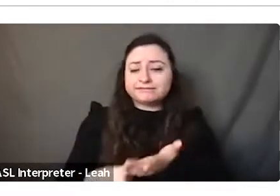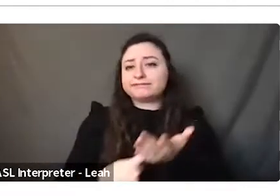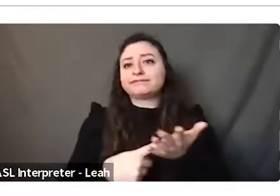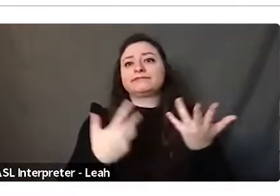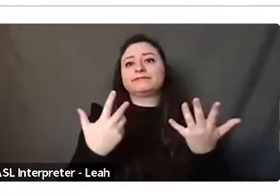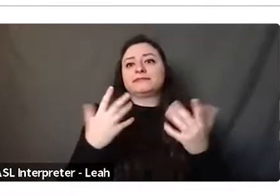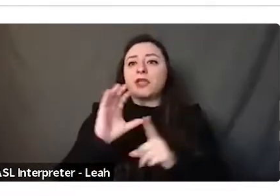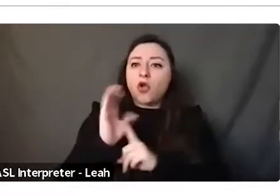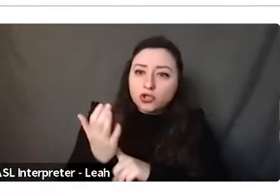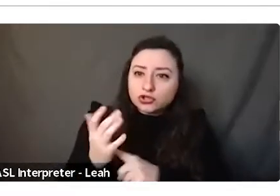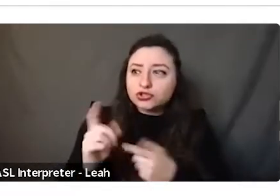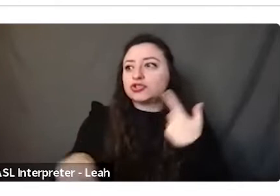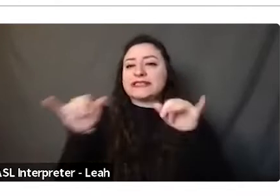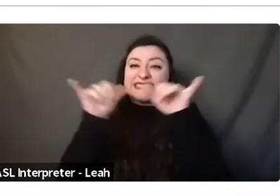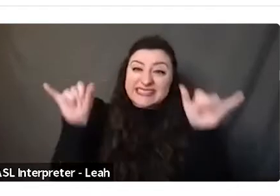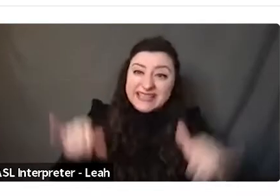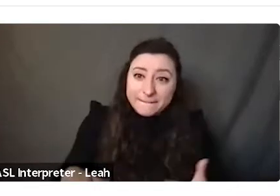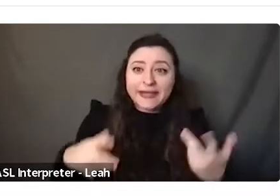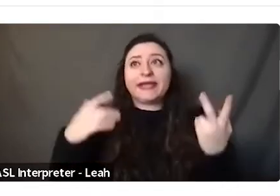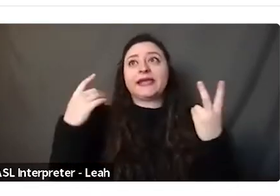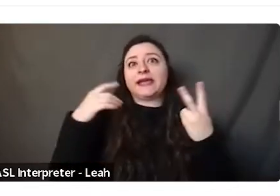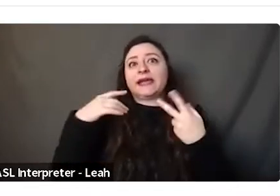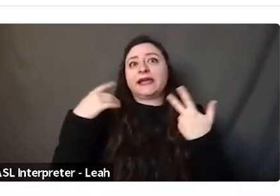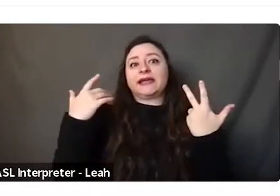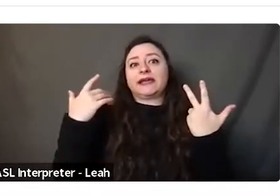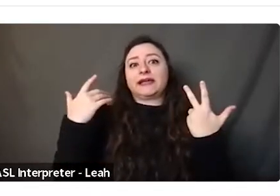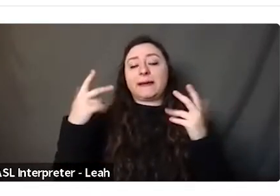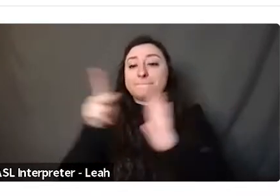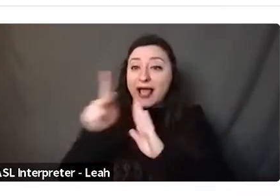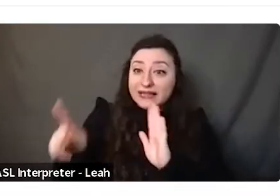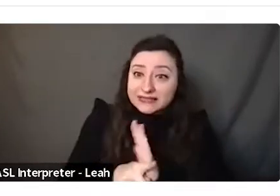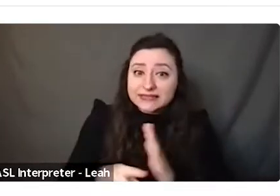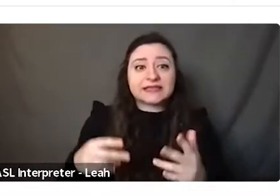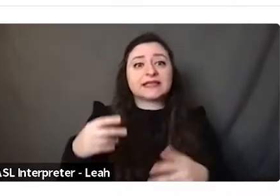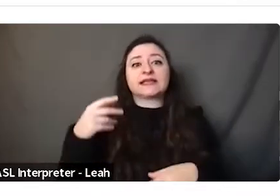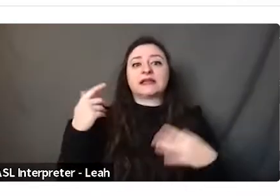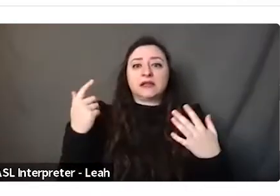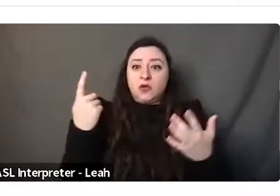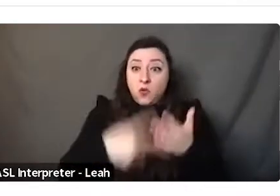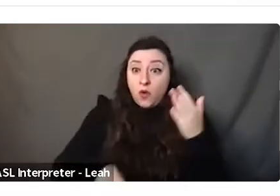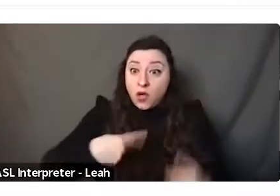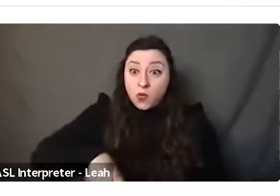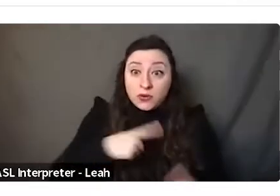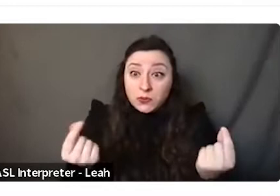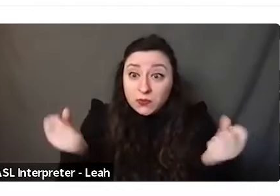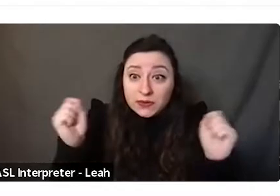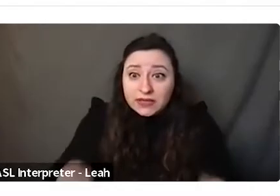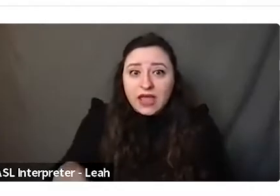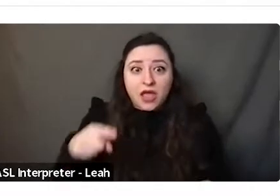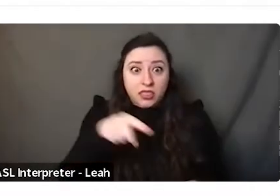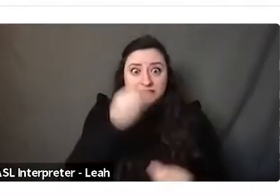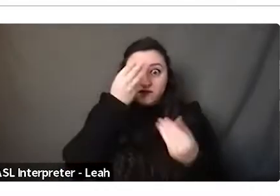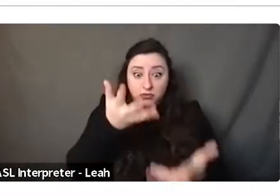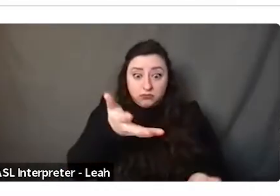discussing culturally, systemically, from a policy standpoint, what can we do now that we have this information? I